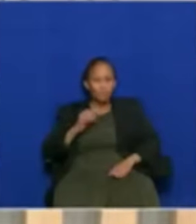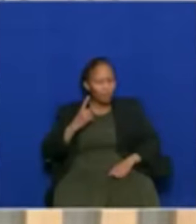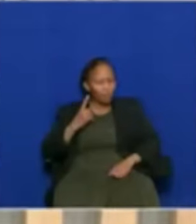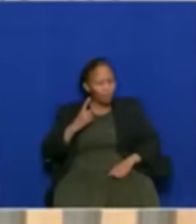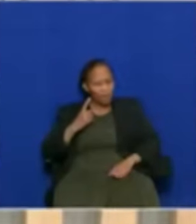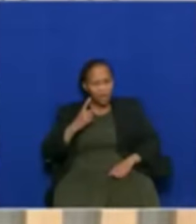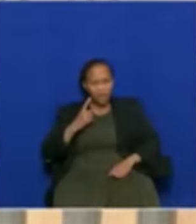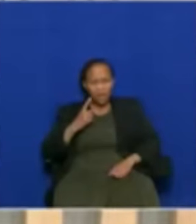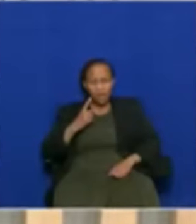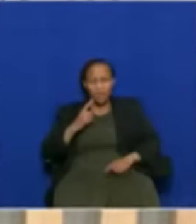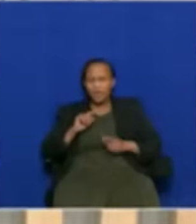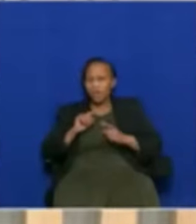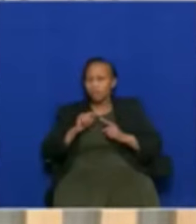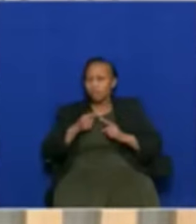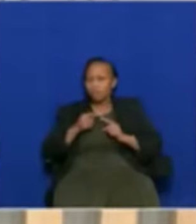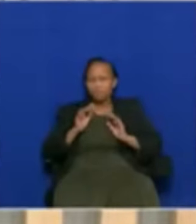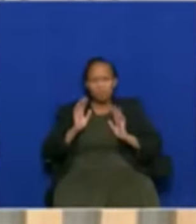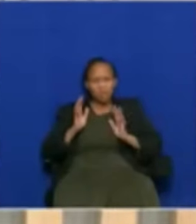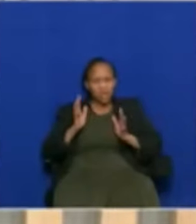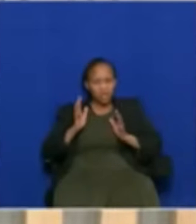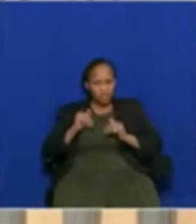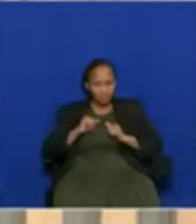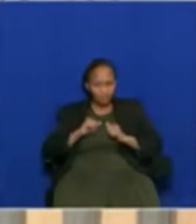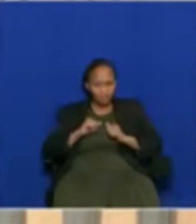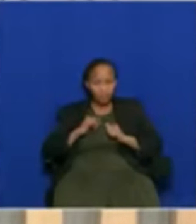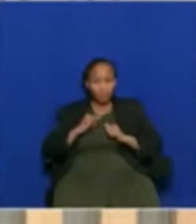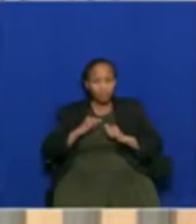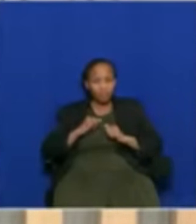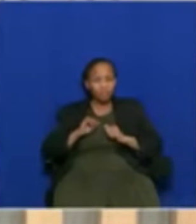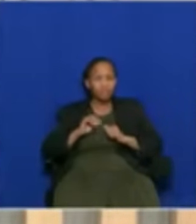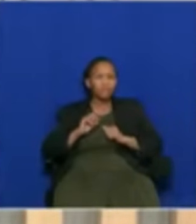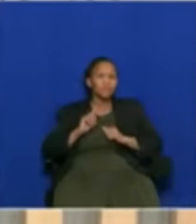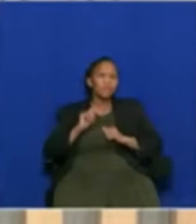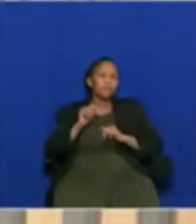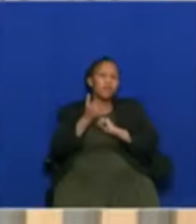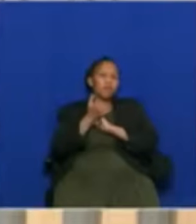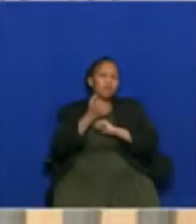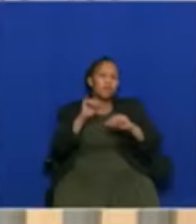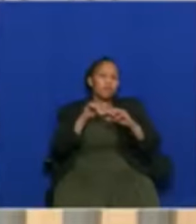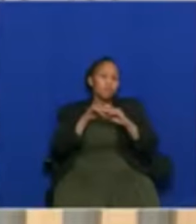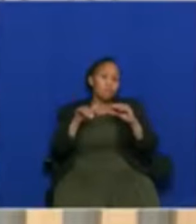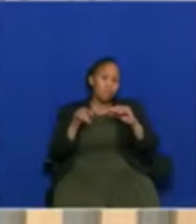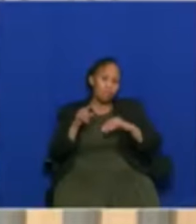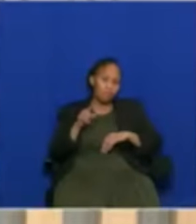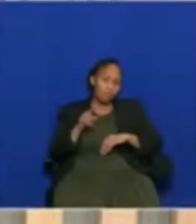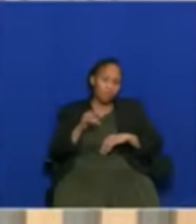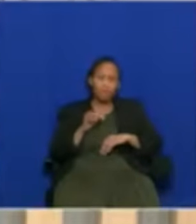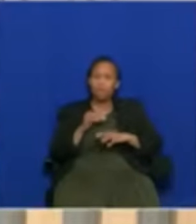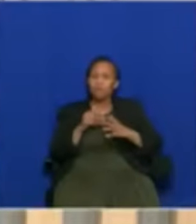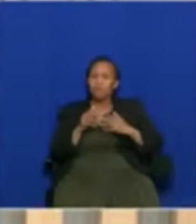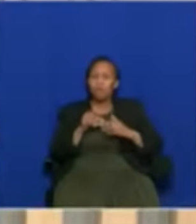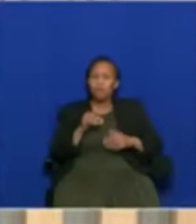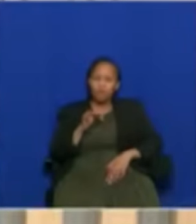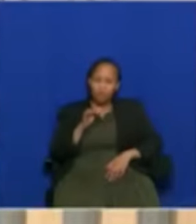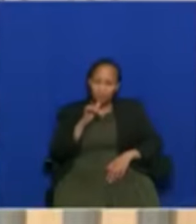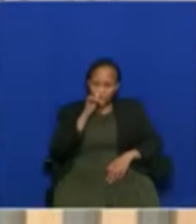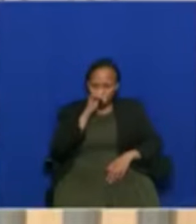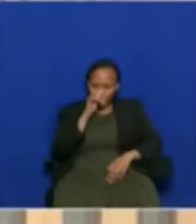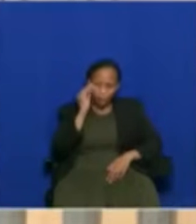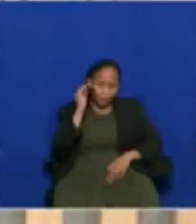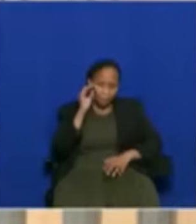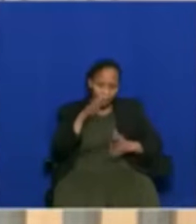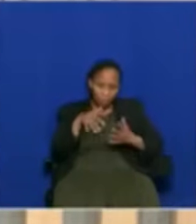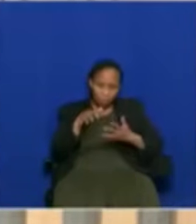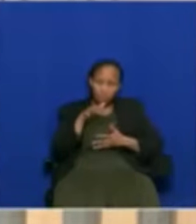and that is the bail condition that they were prohibited from being at any premises of crime intelligence within the Republic while their